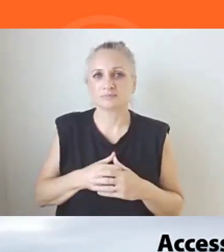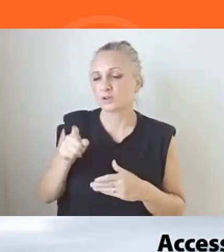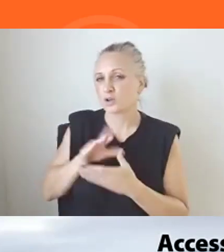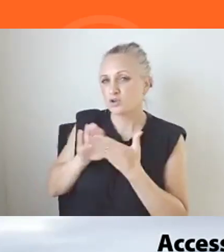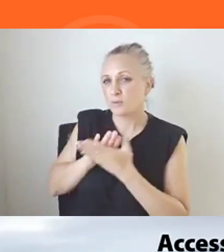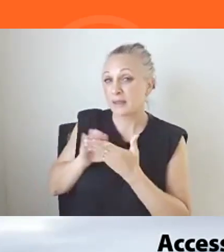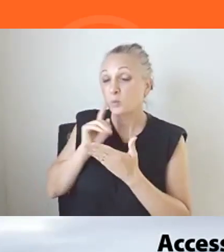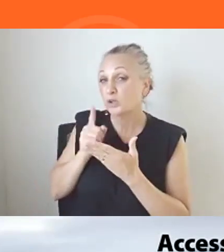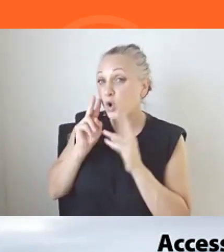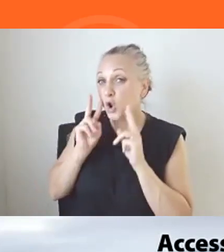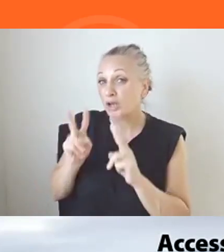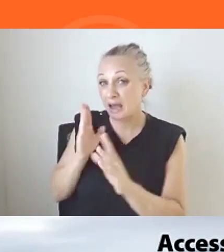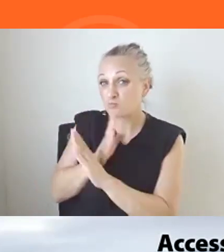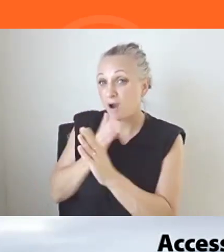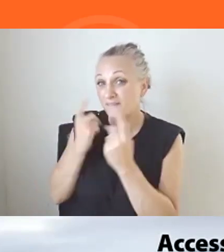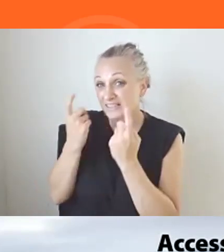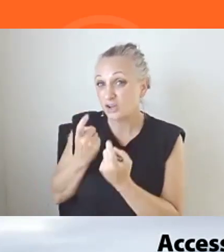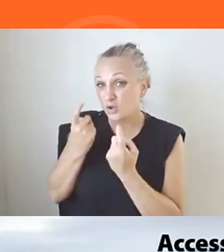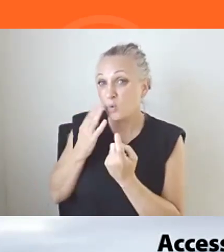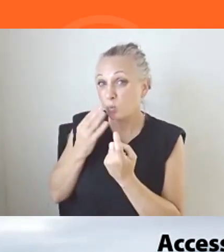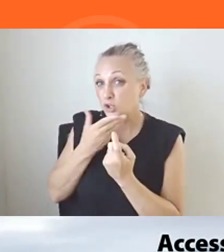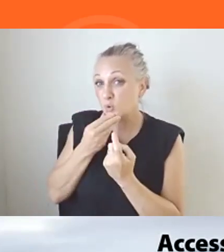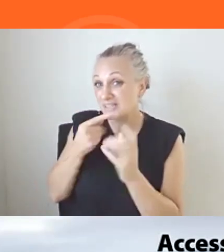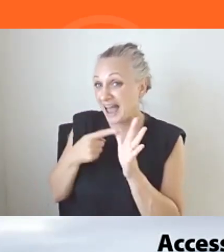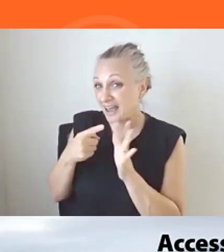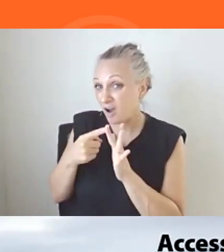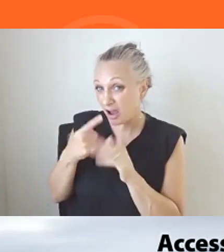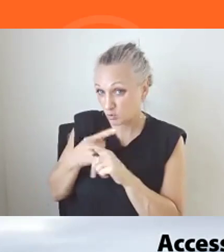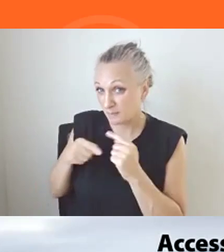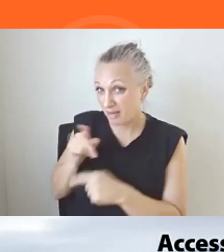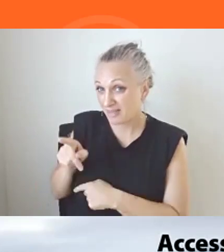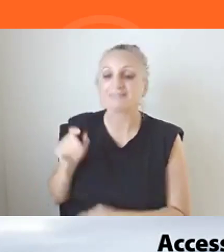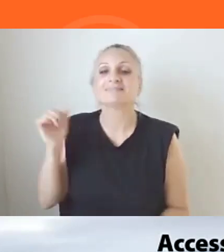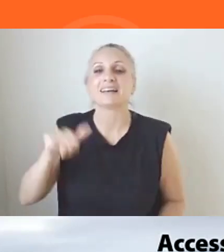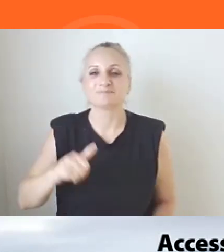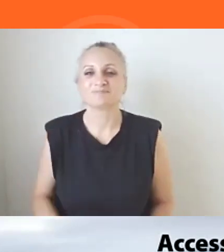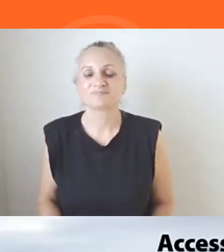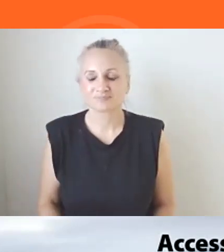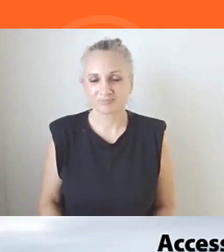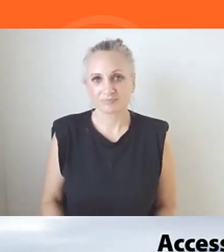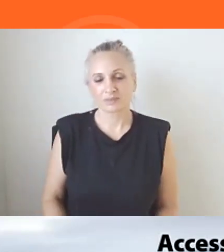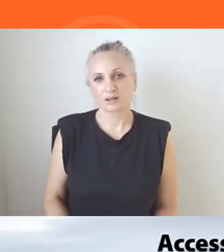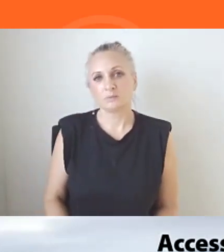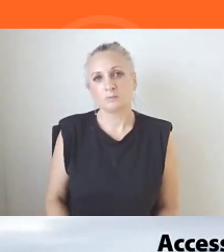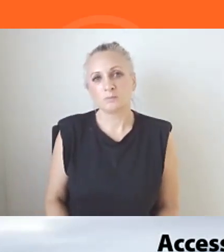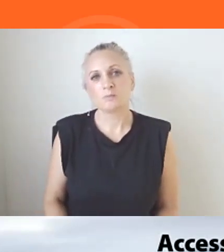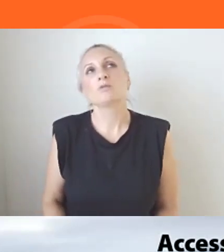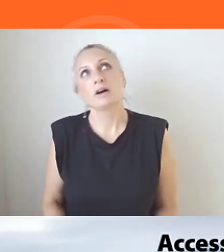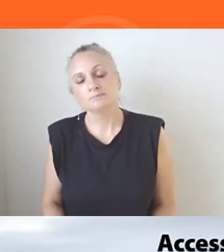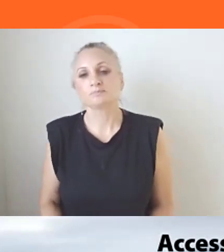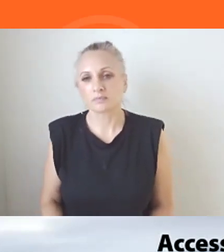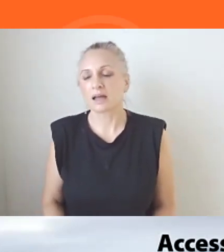privacy concerns when using with AI, you mean? And yeah, I think so. Yeah, I mean, it is a